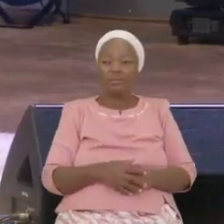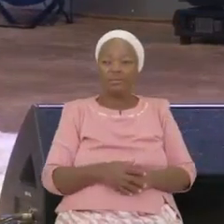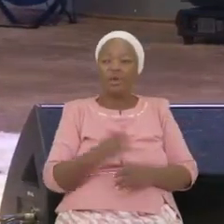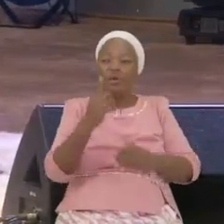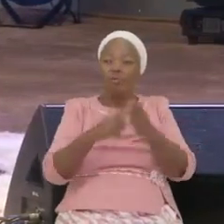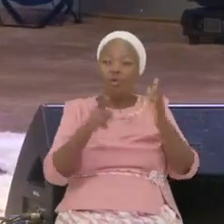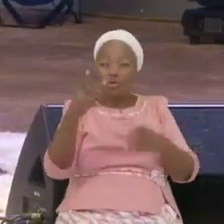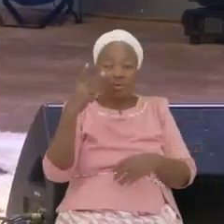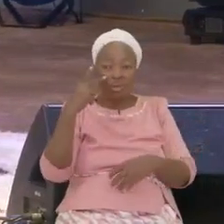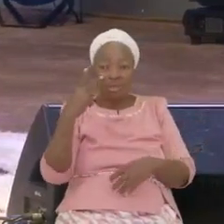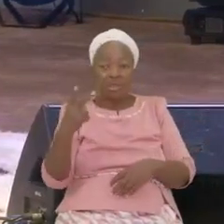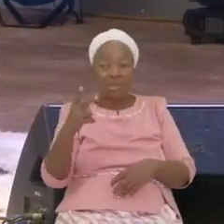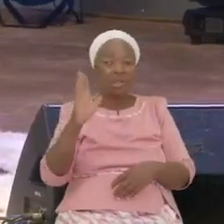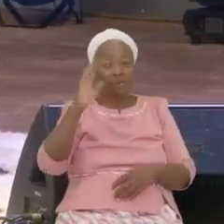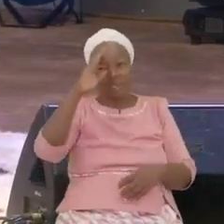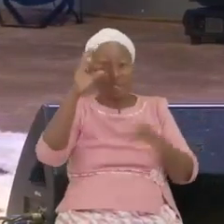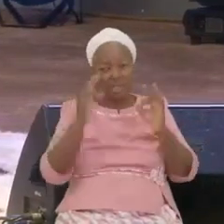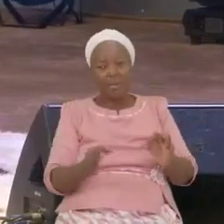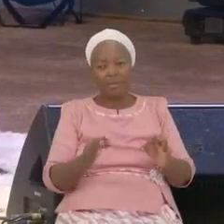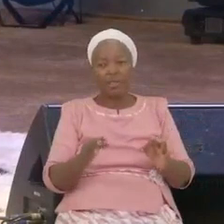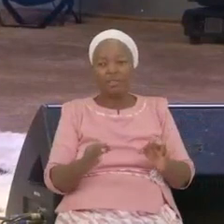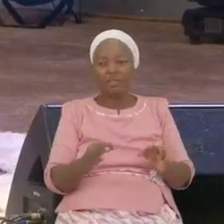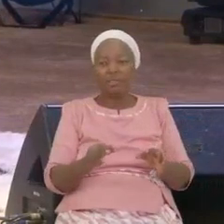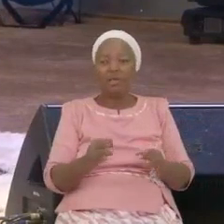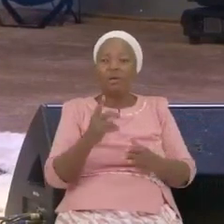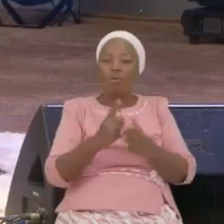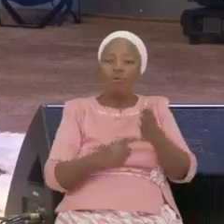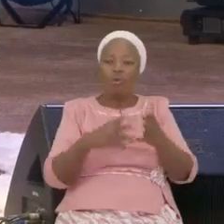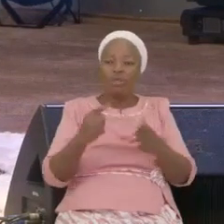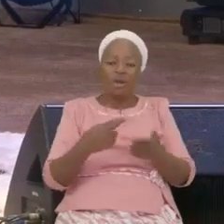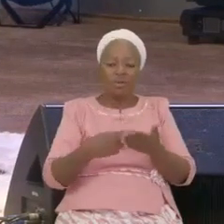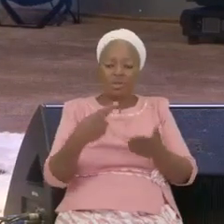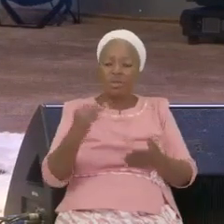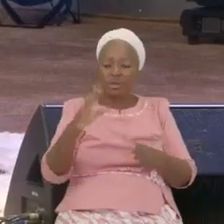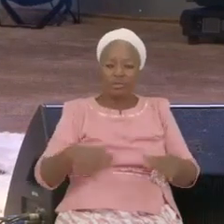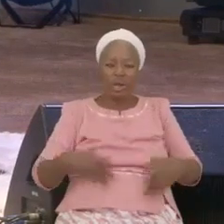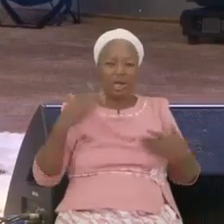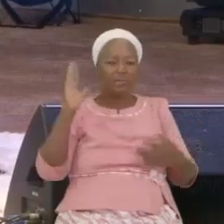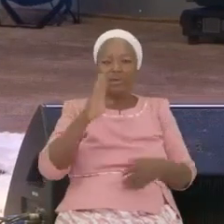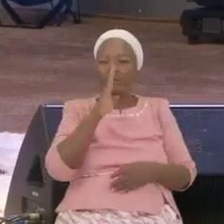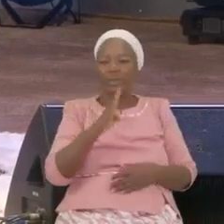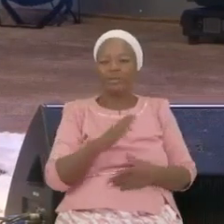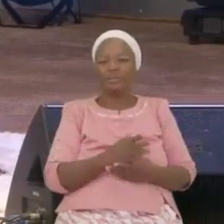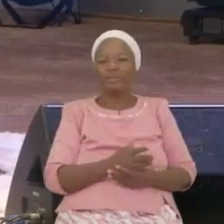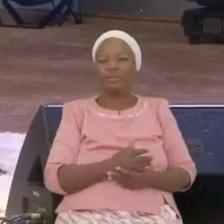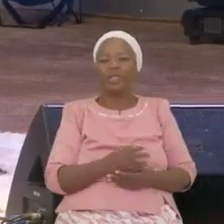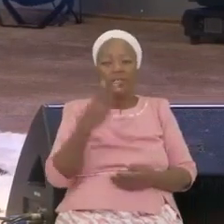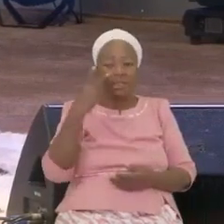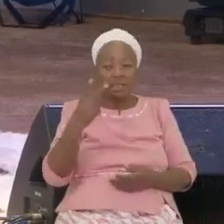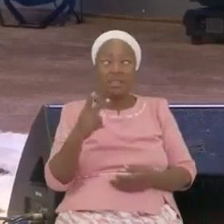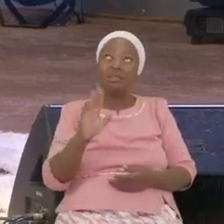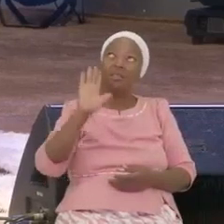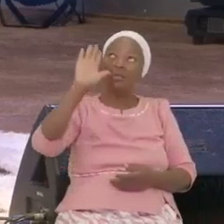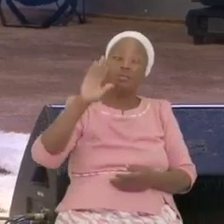What you see will determine what the outcome of your life will be. See